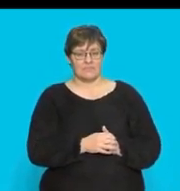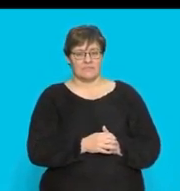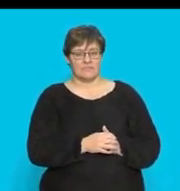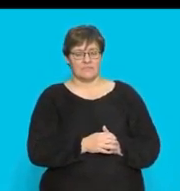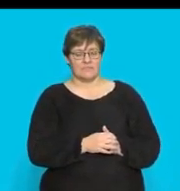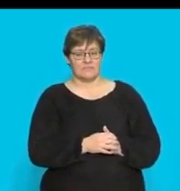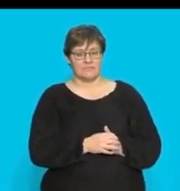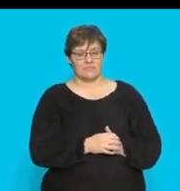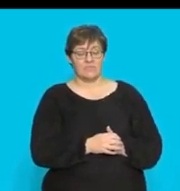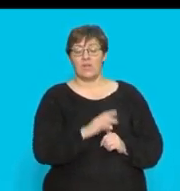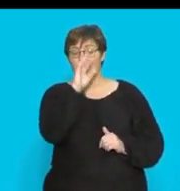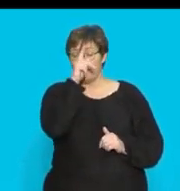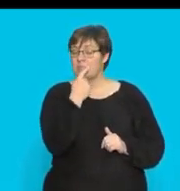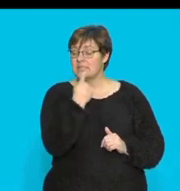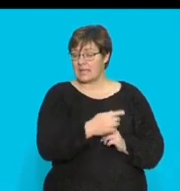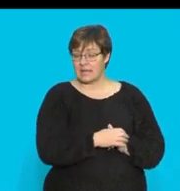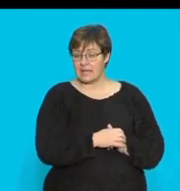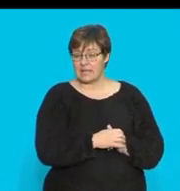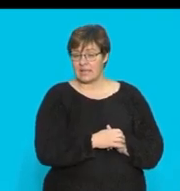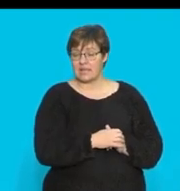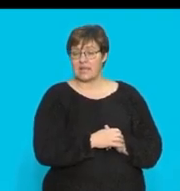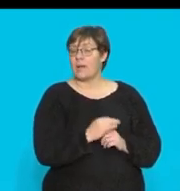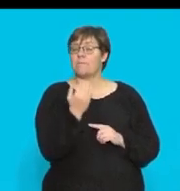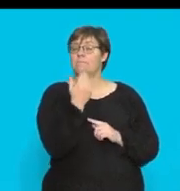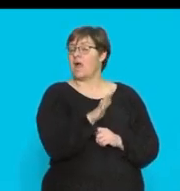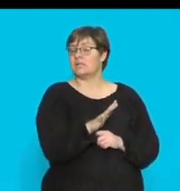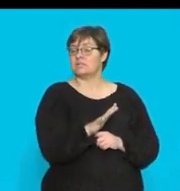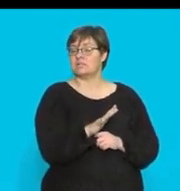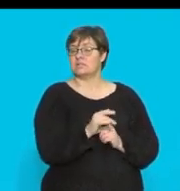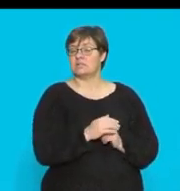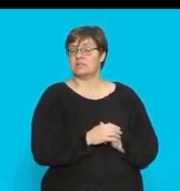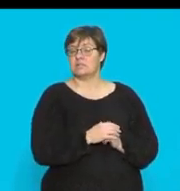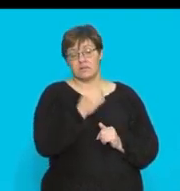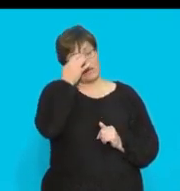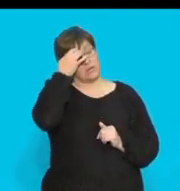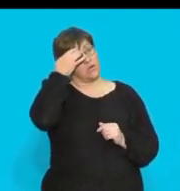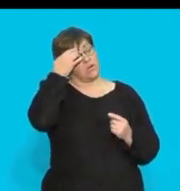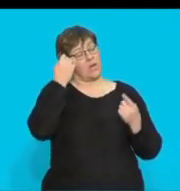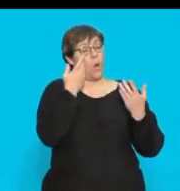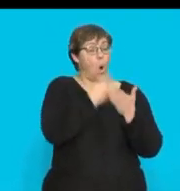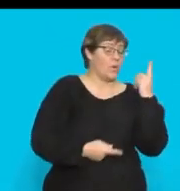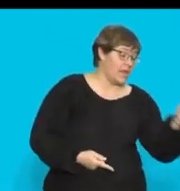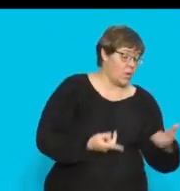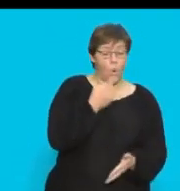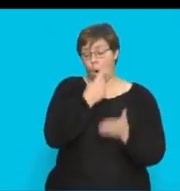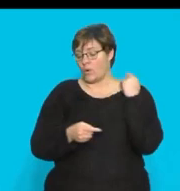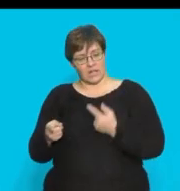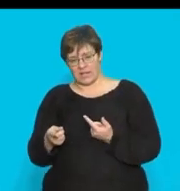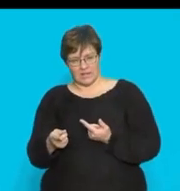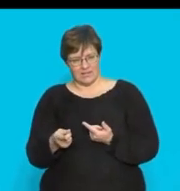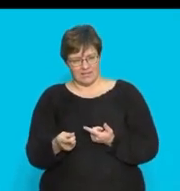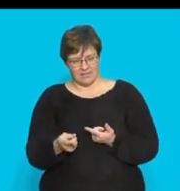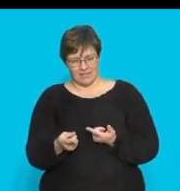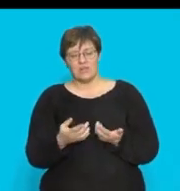sexual reproduction. Remember what I said to you, plants don't necessarily have one. Now this concept of the